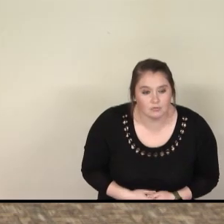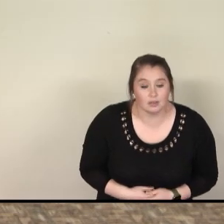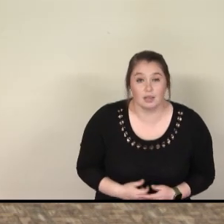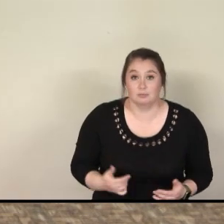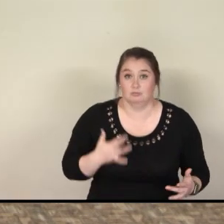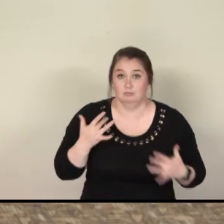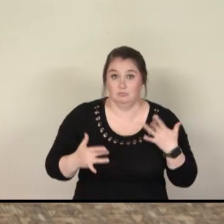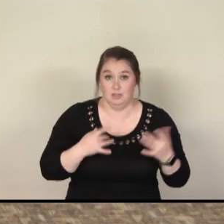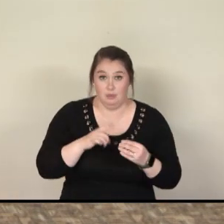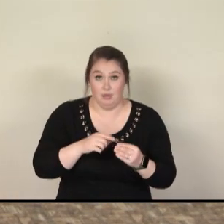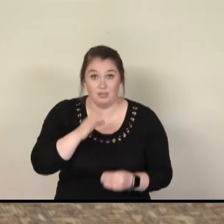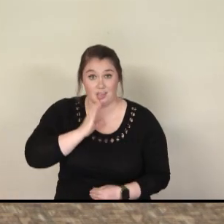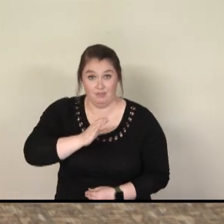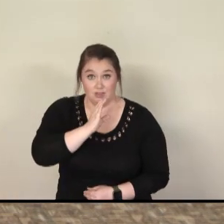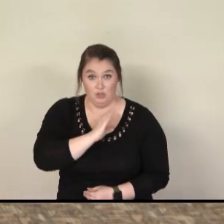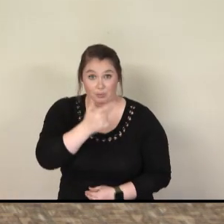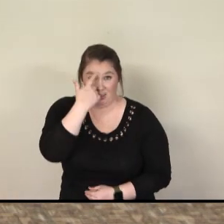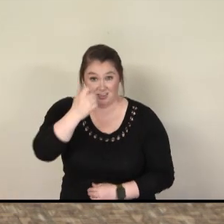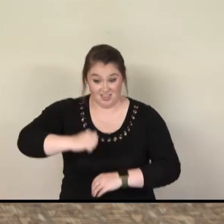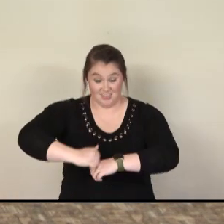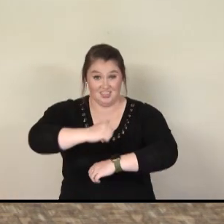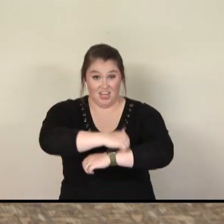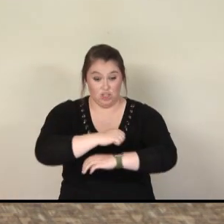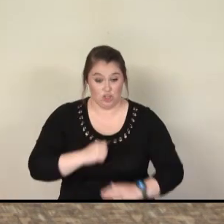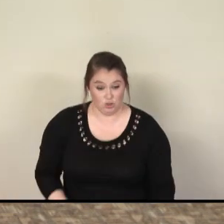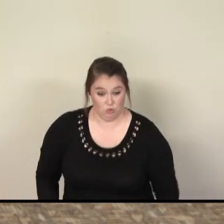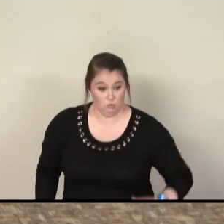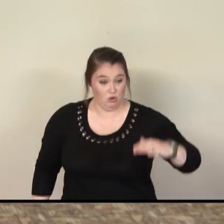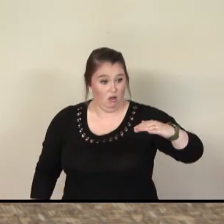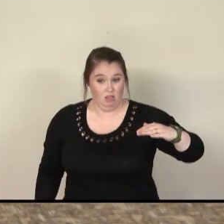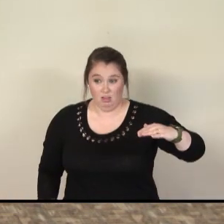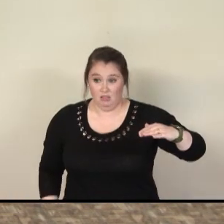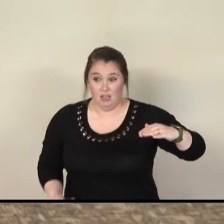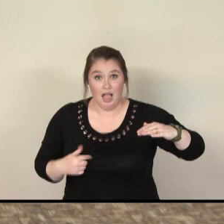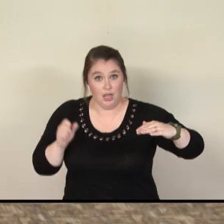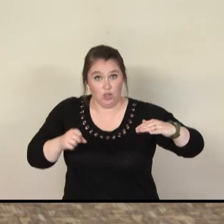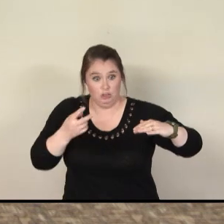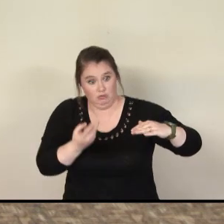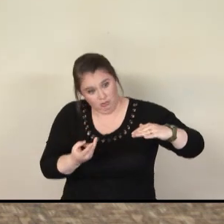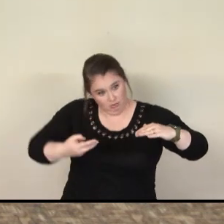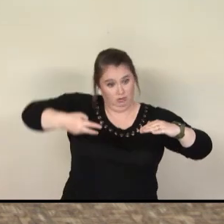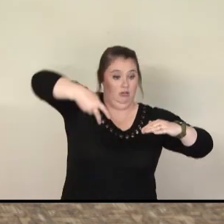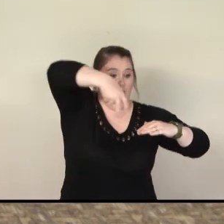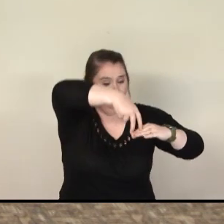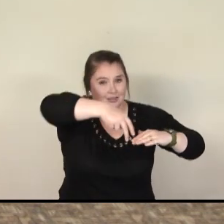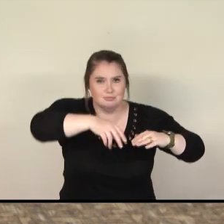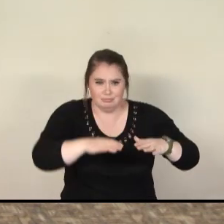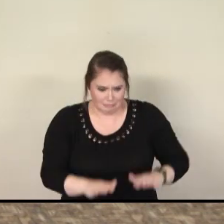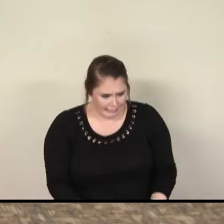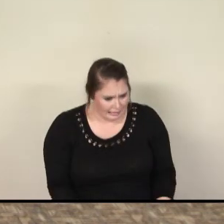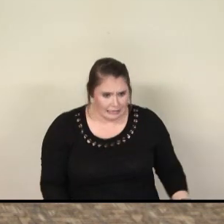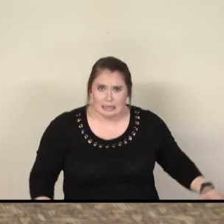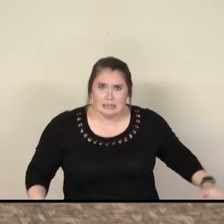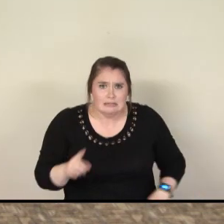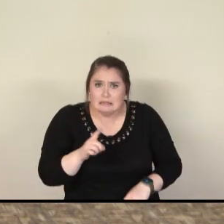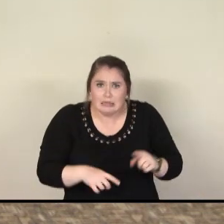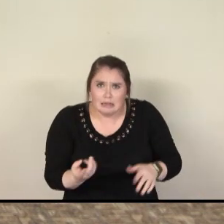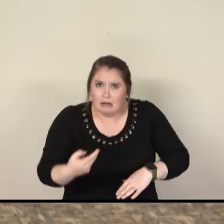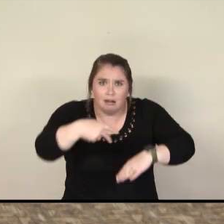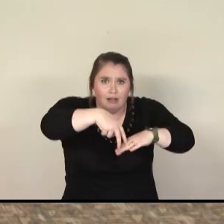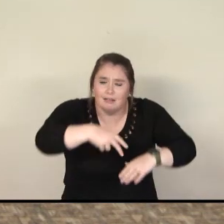Yeah. It's just way too tall. It's up there. And it's No, I gotta stand on it, and it's like, yeah, if you're scared of heights, you can't go up there. So.